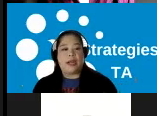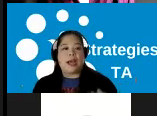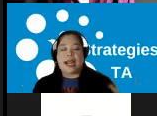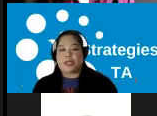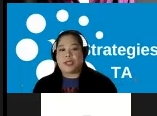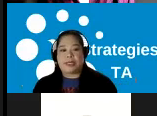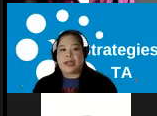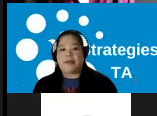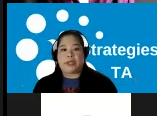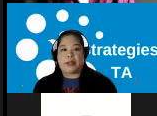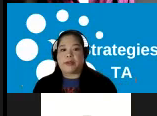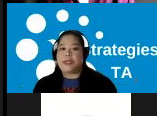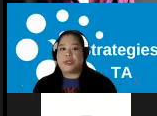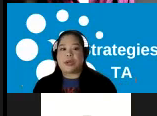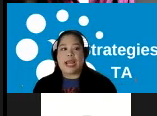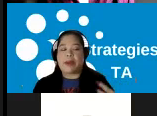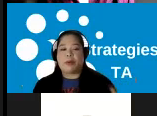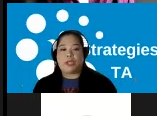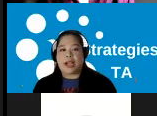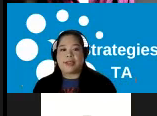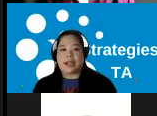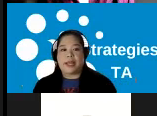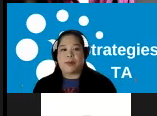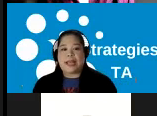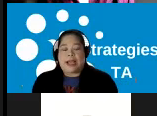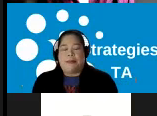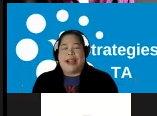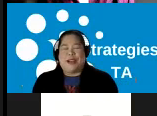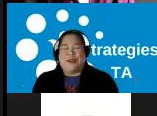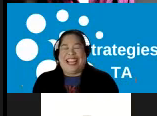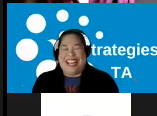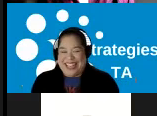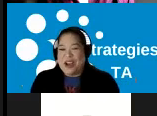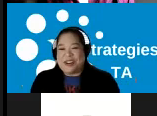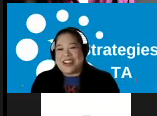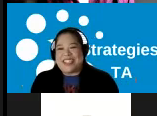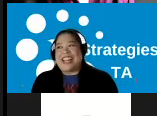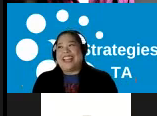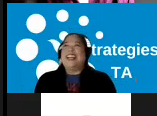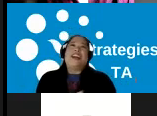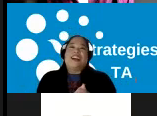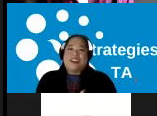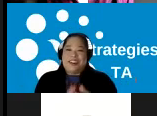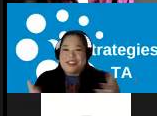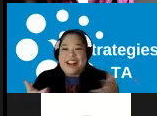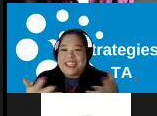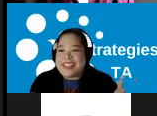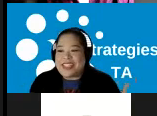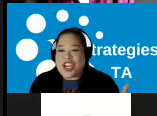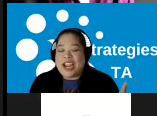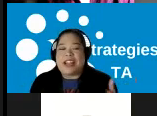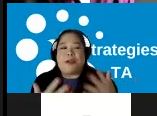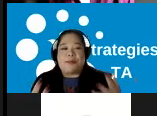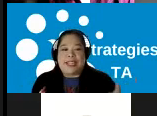education. I actually was an infant toddler teacher. I had my own child and I'm like, what the heck am I doing? What am I doing? What do I do with